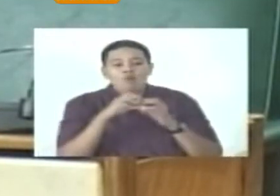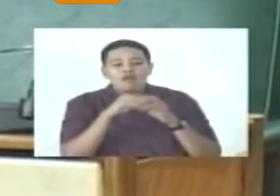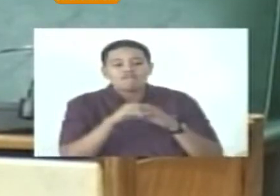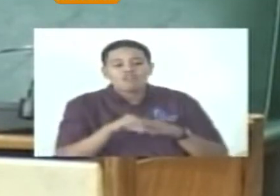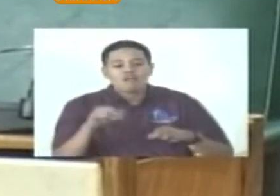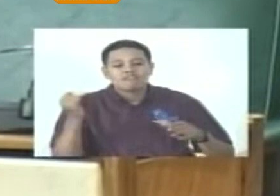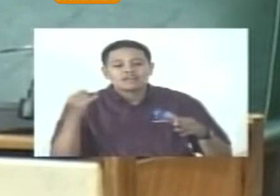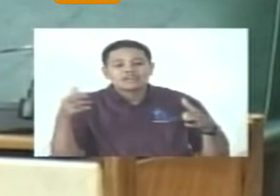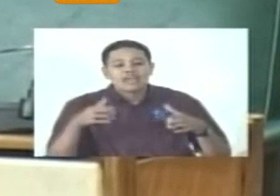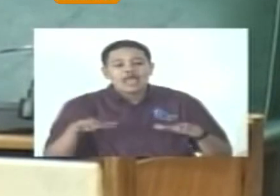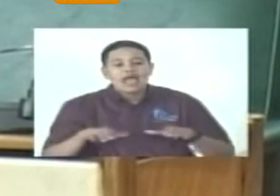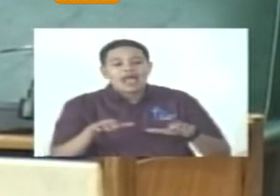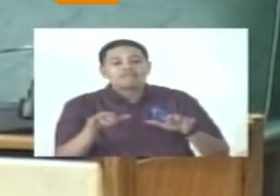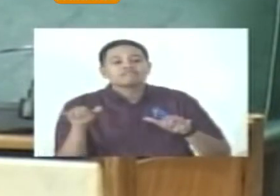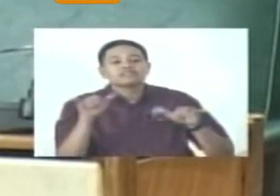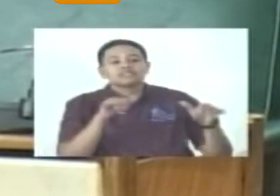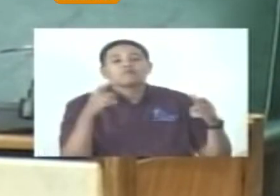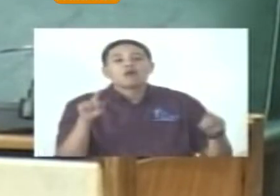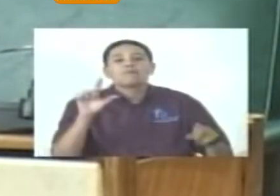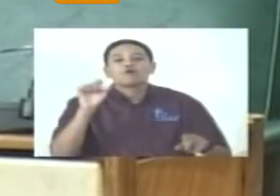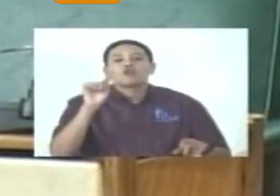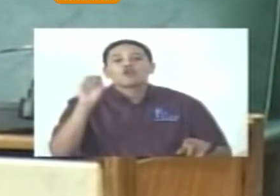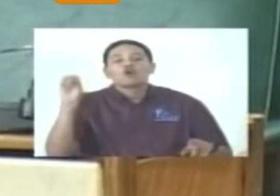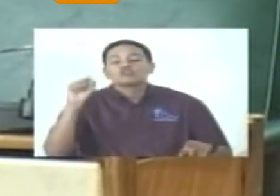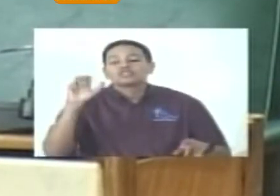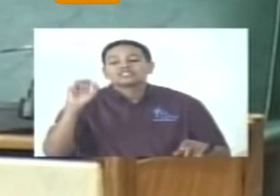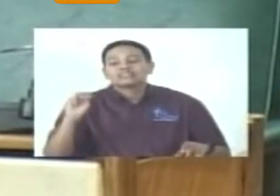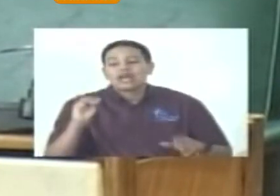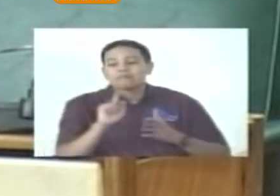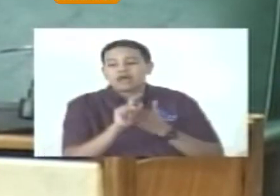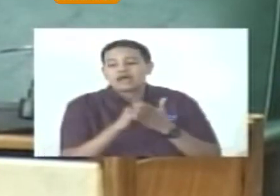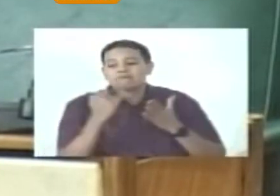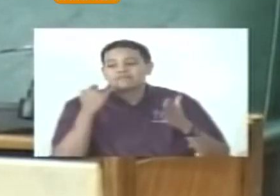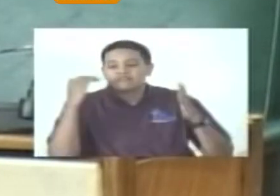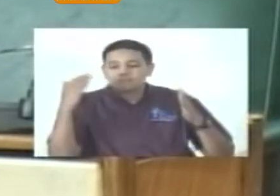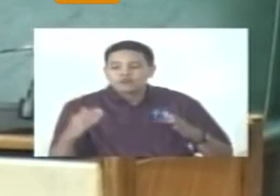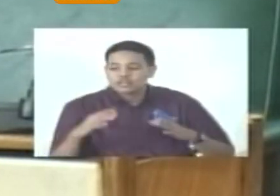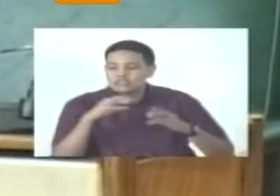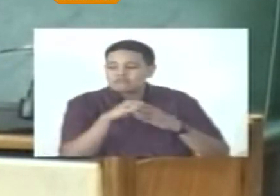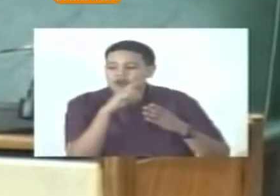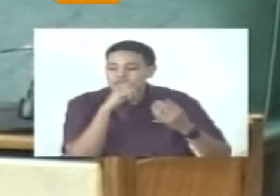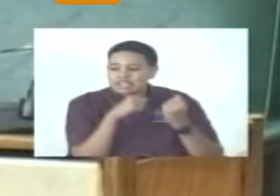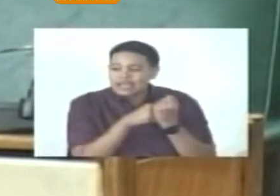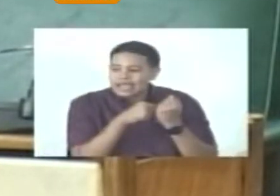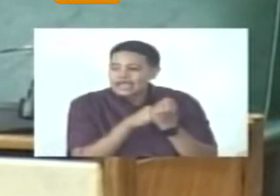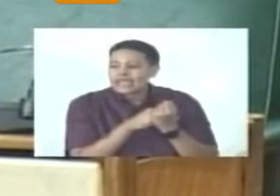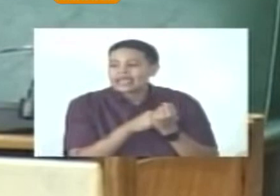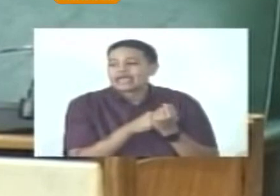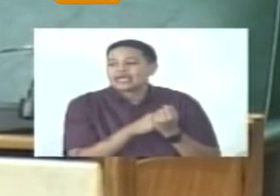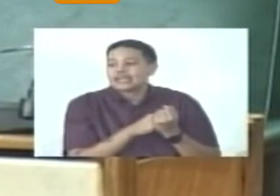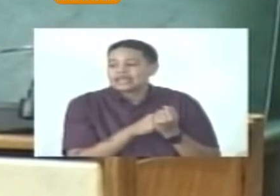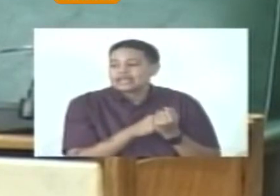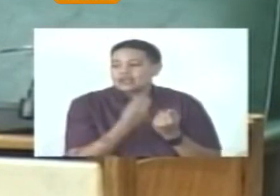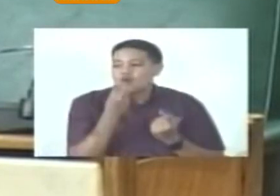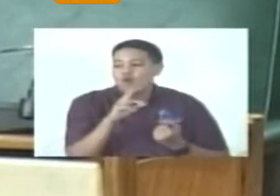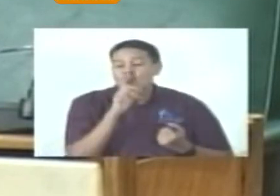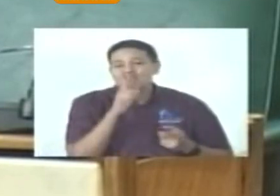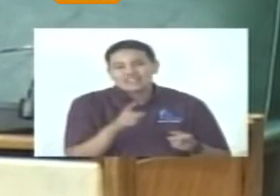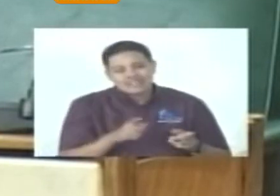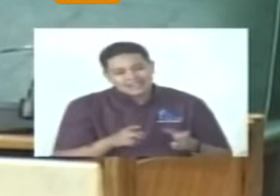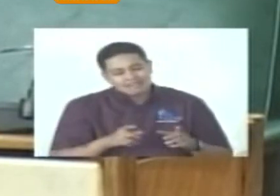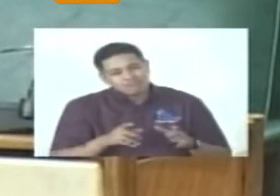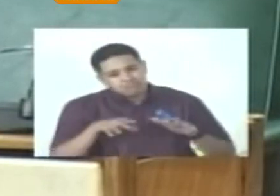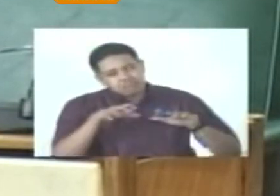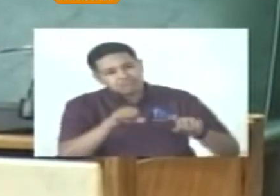similarly to what obtains in the Lottery Scamming Act. If a person is involved in aiding, abetting, inciting, or inducing an act